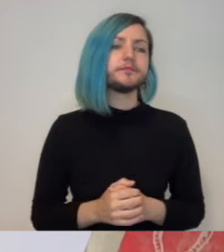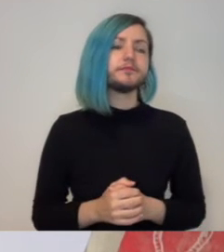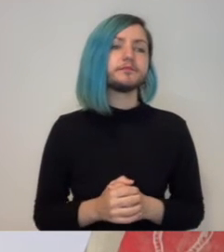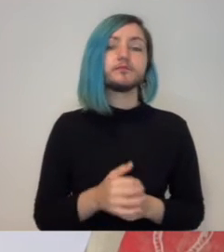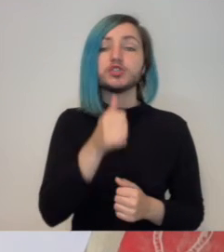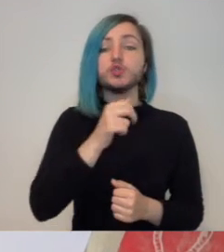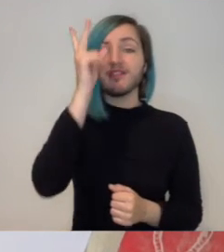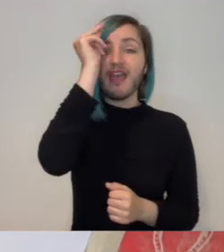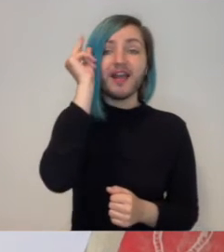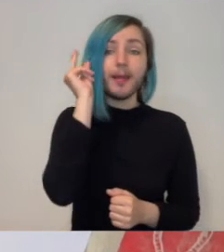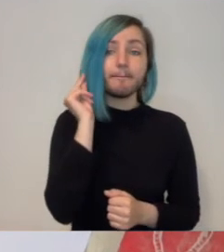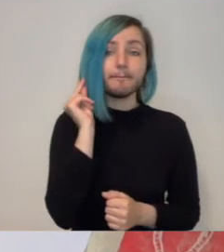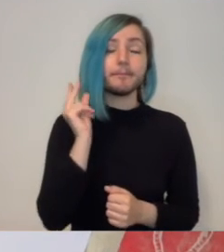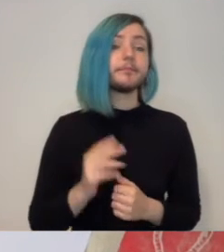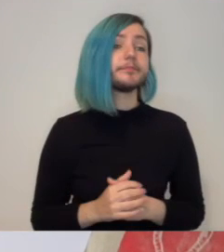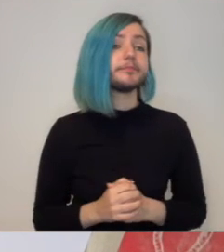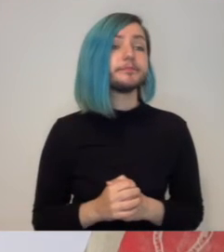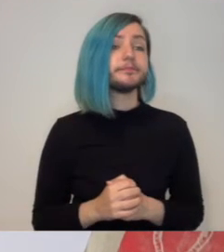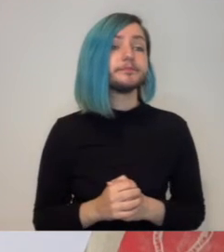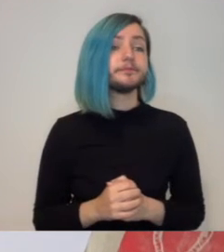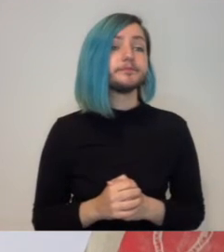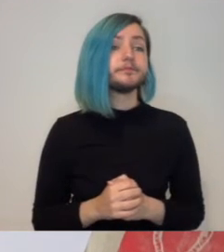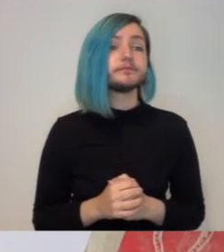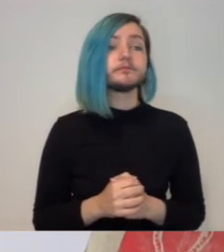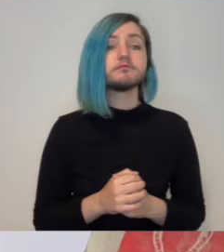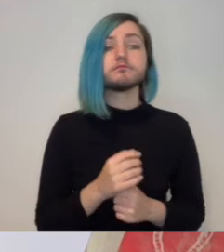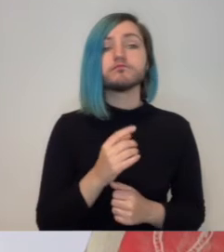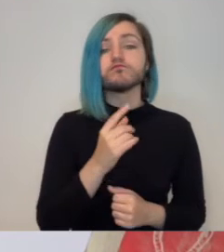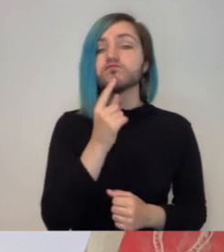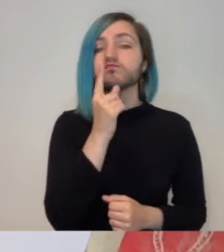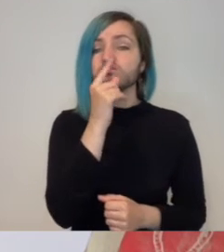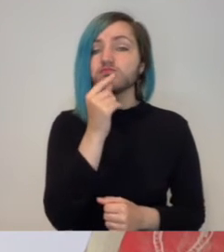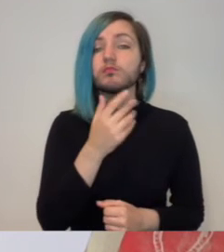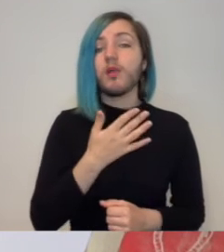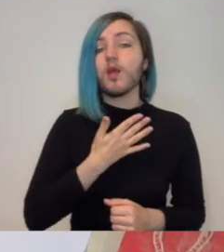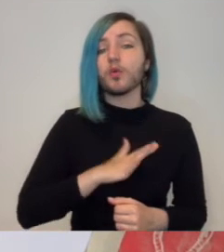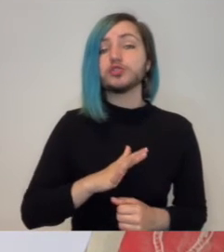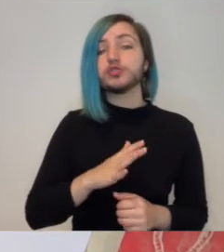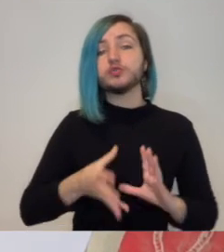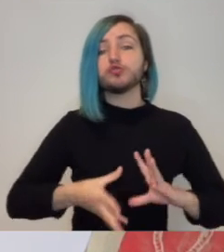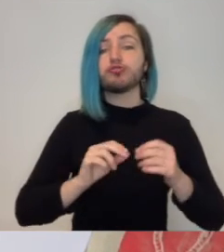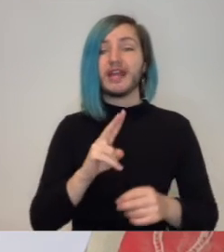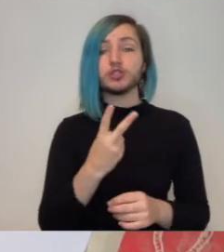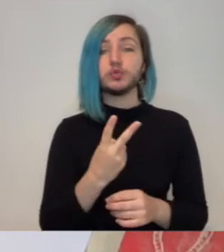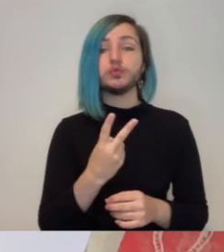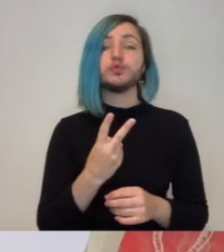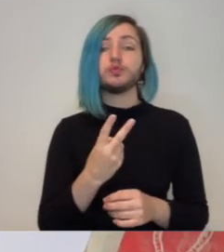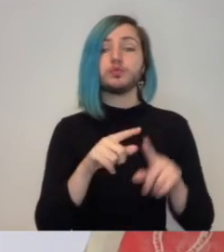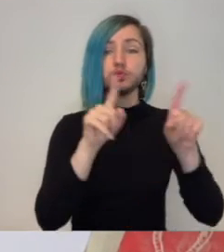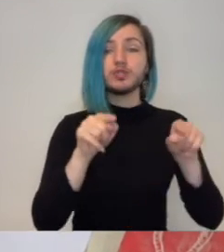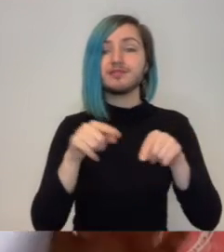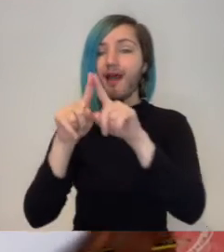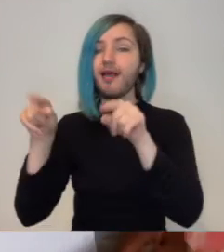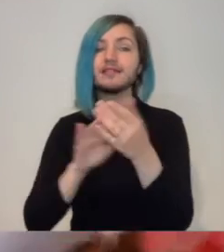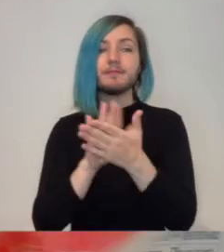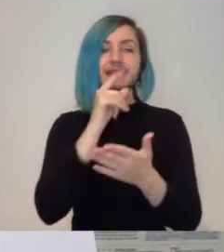with hair clips. And I'm probably gonna wanna do more than one printing towel so that I can make